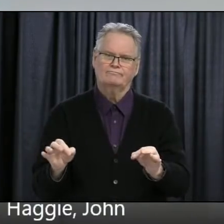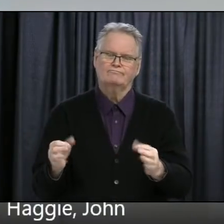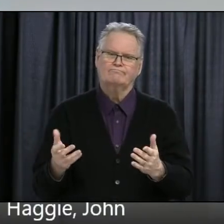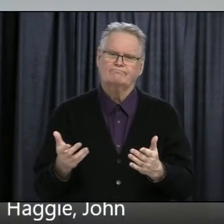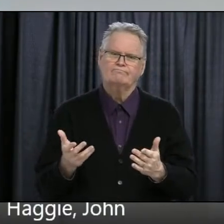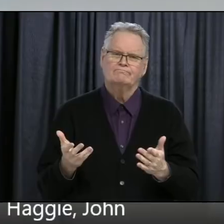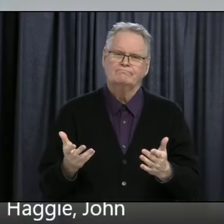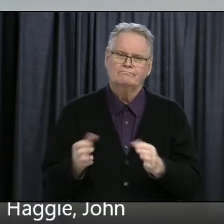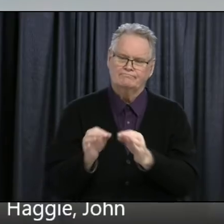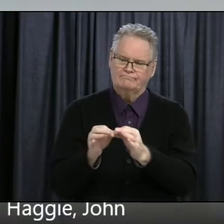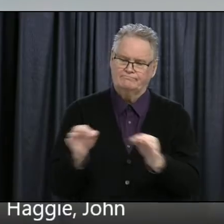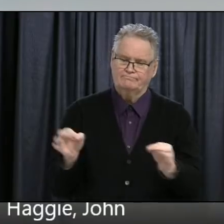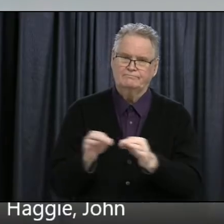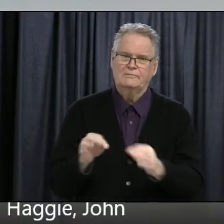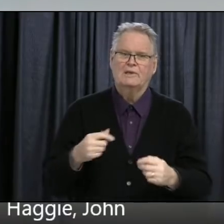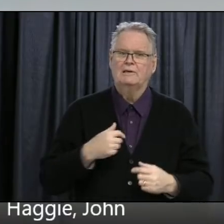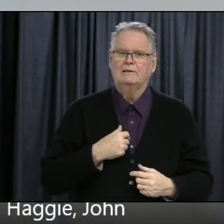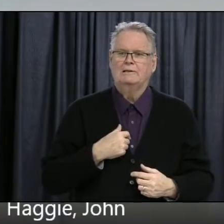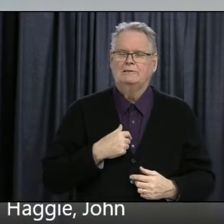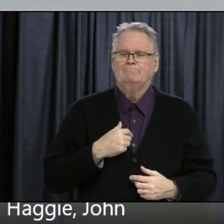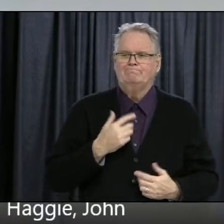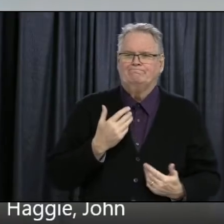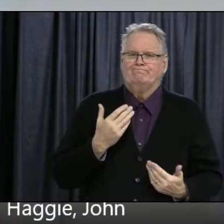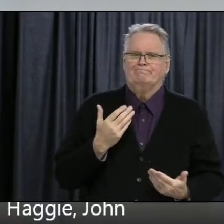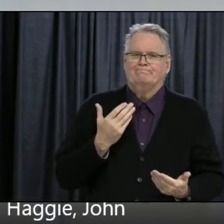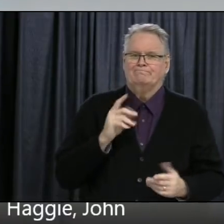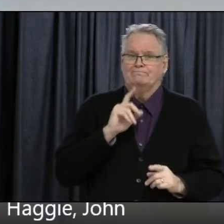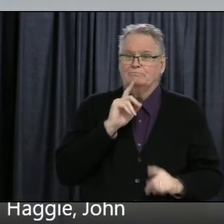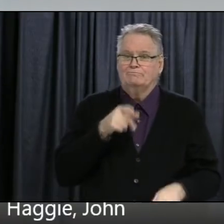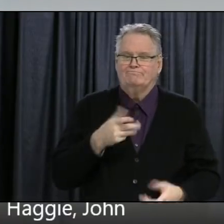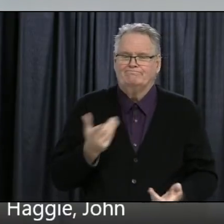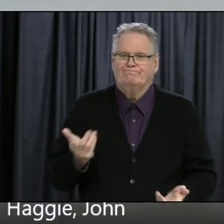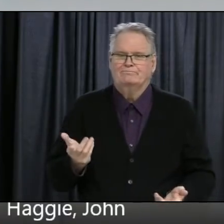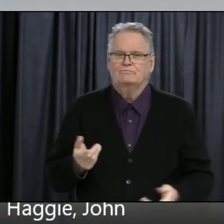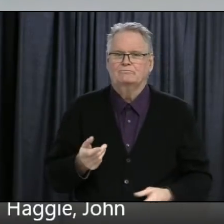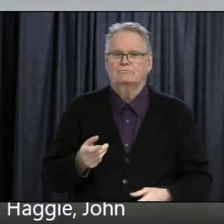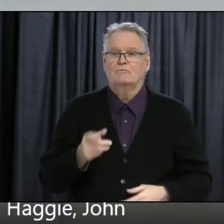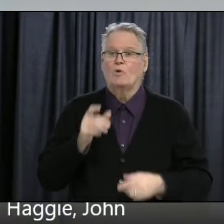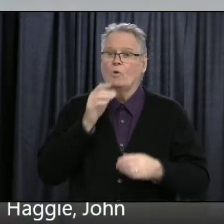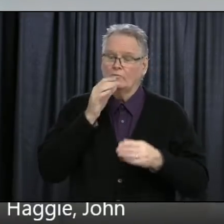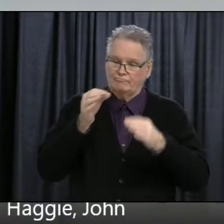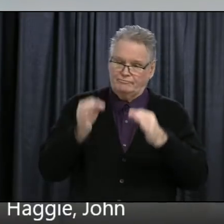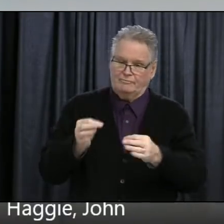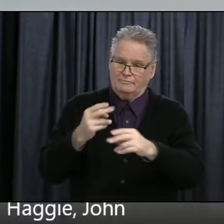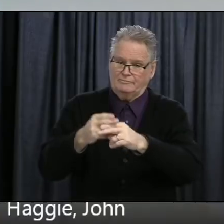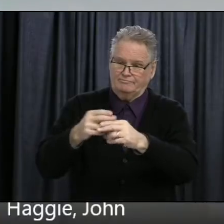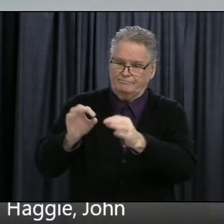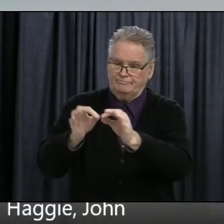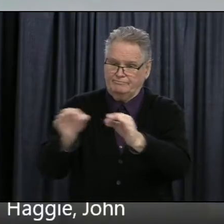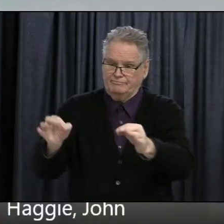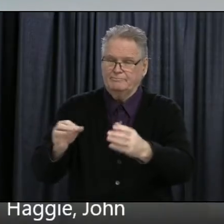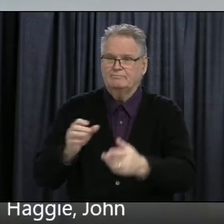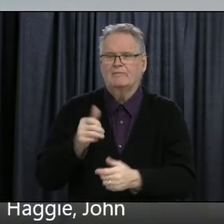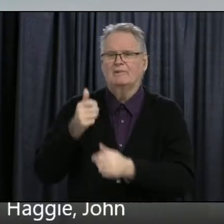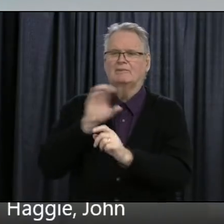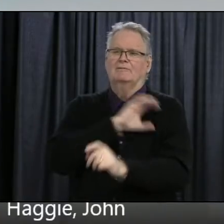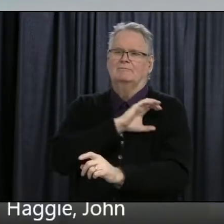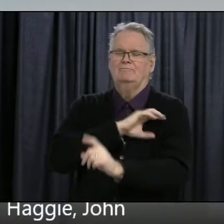those two sets of charges would actually be. And maybe justice and public safety would be the best place to